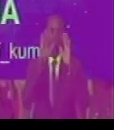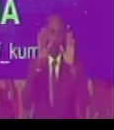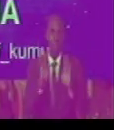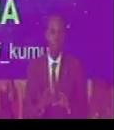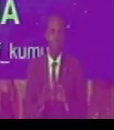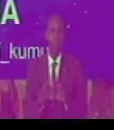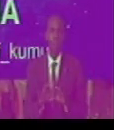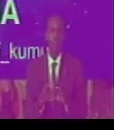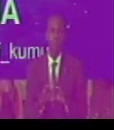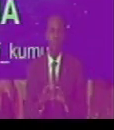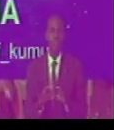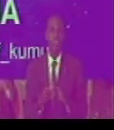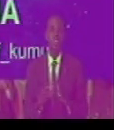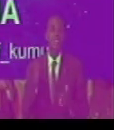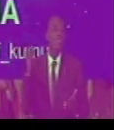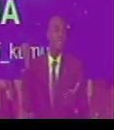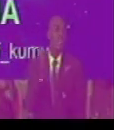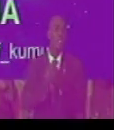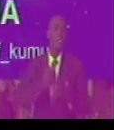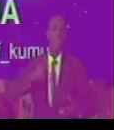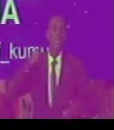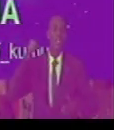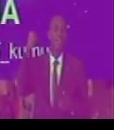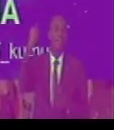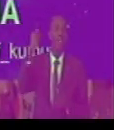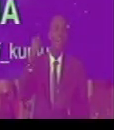your miracle as he ministers to you.